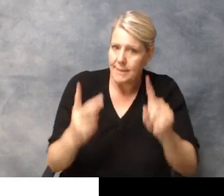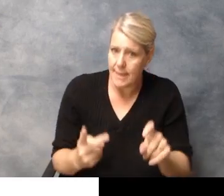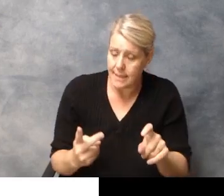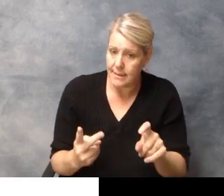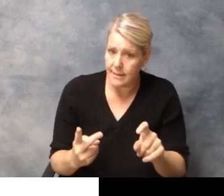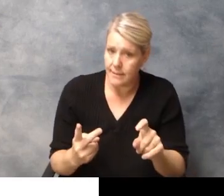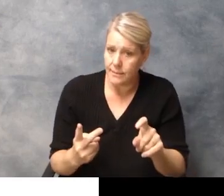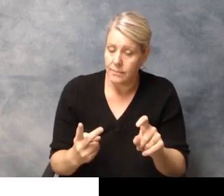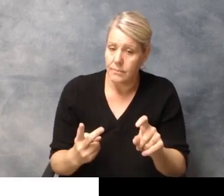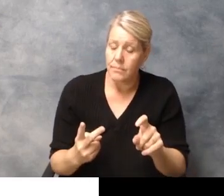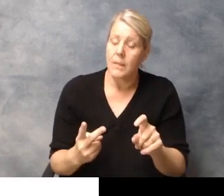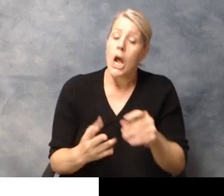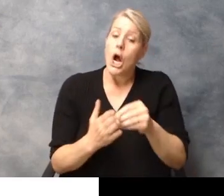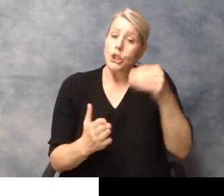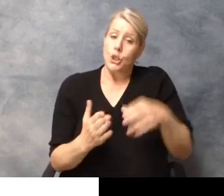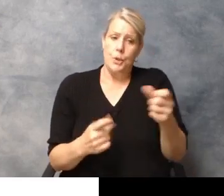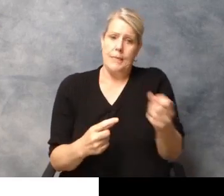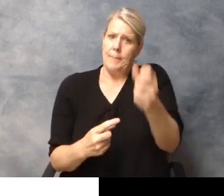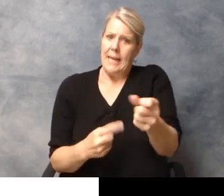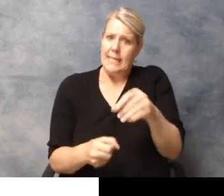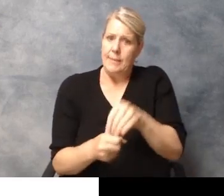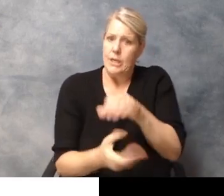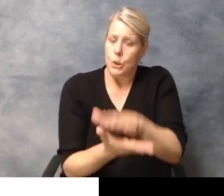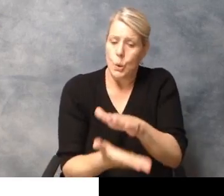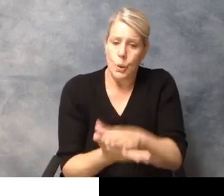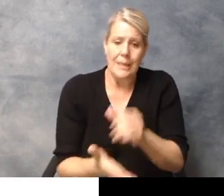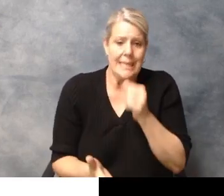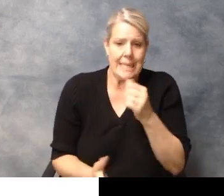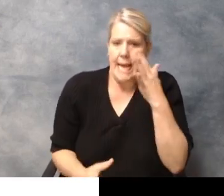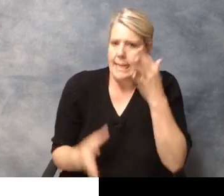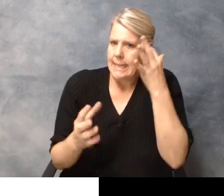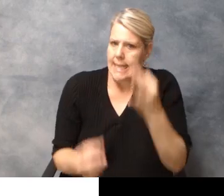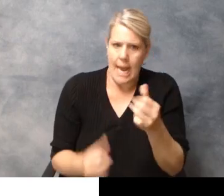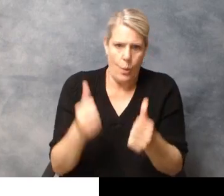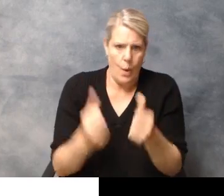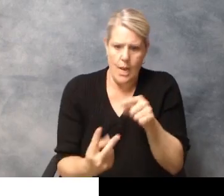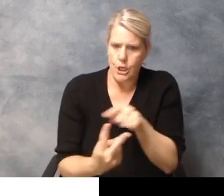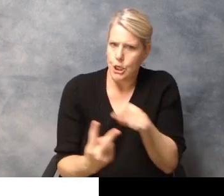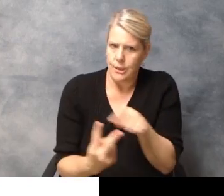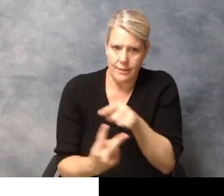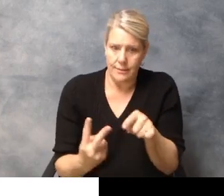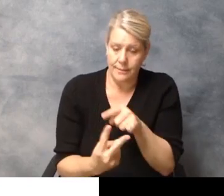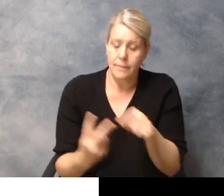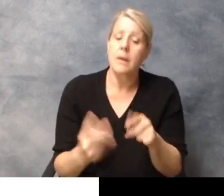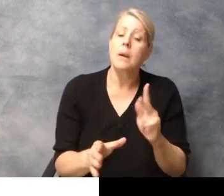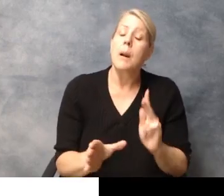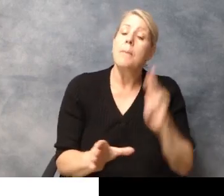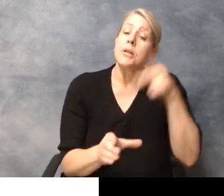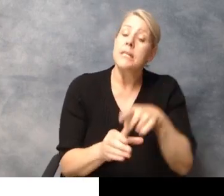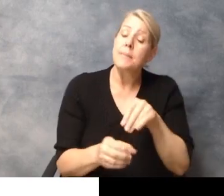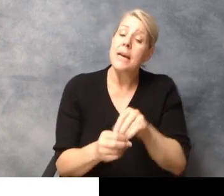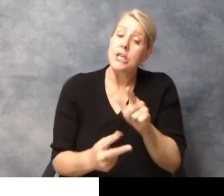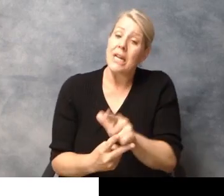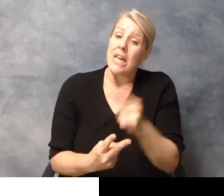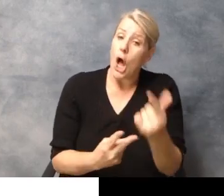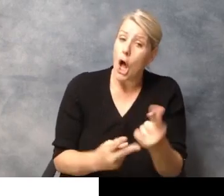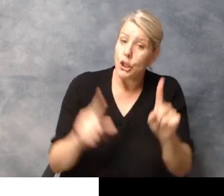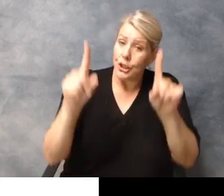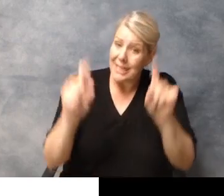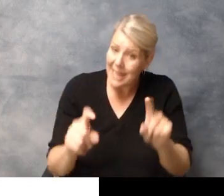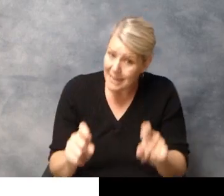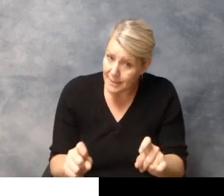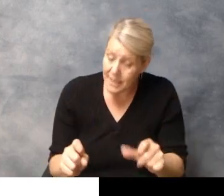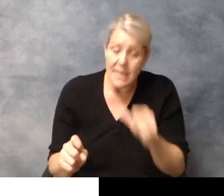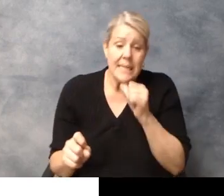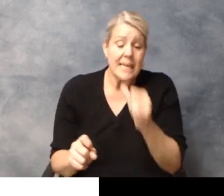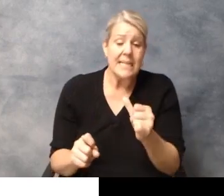not determine which assessment a student takes. Participation in the alternate assessment does not preclude